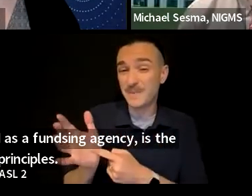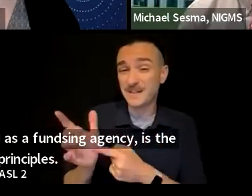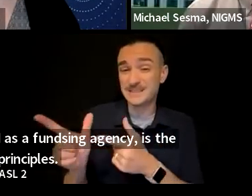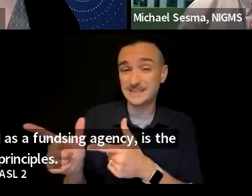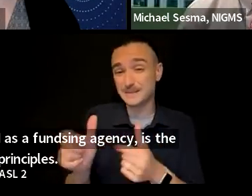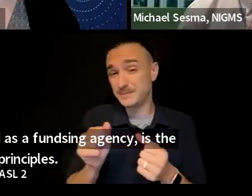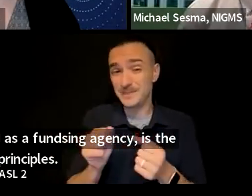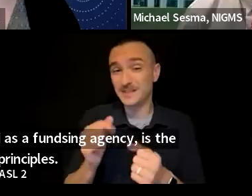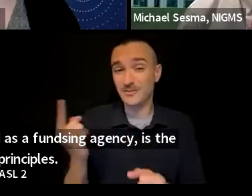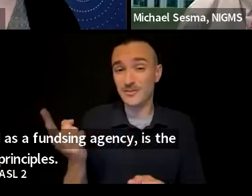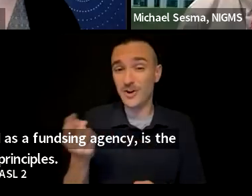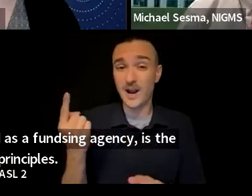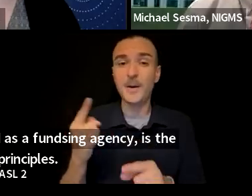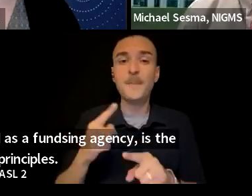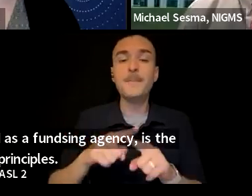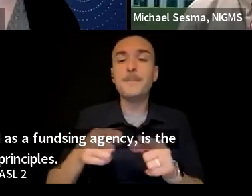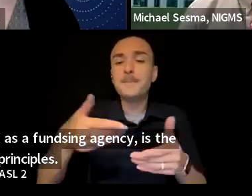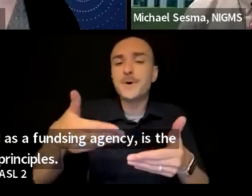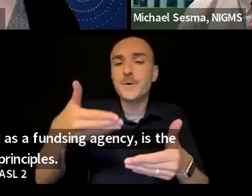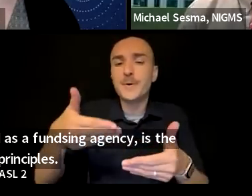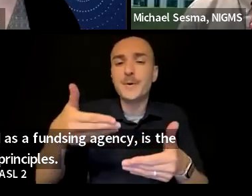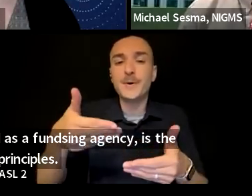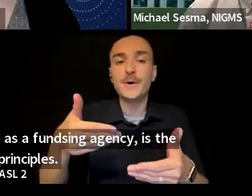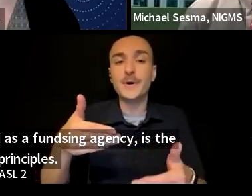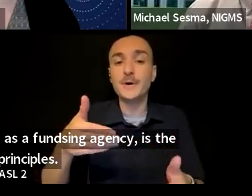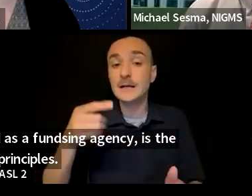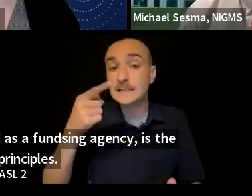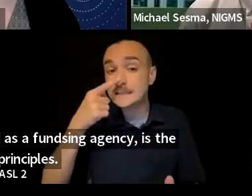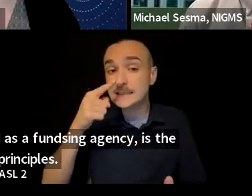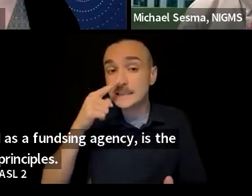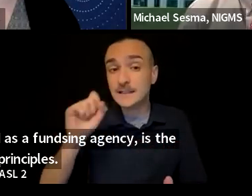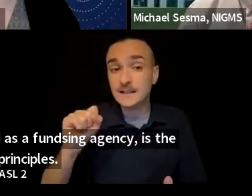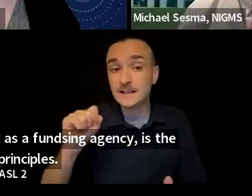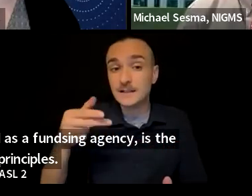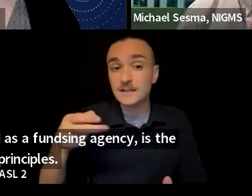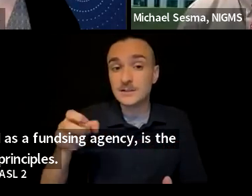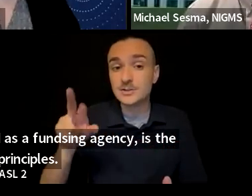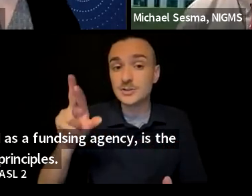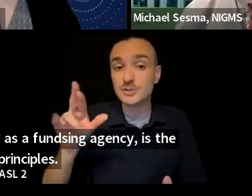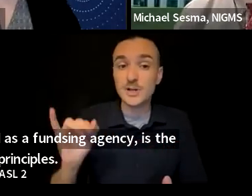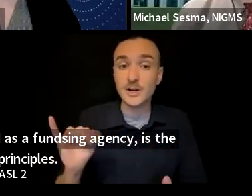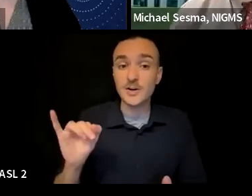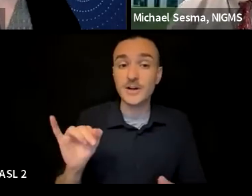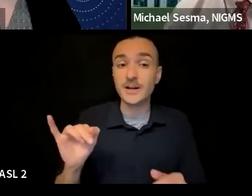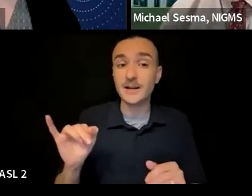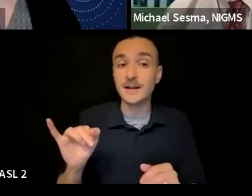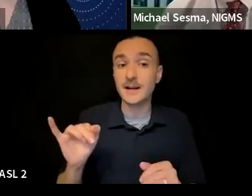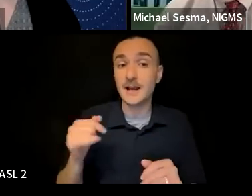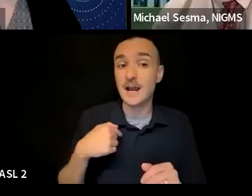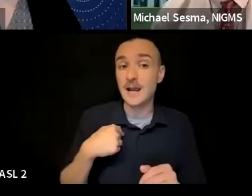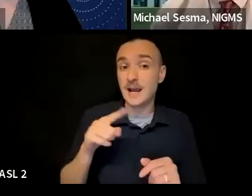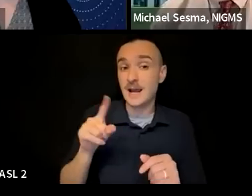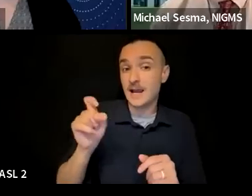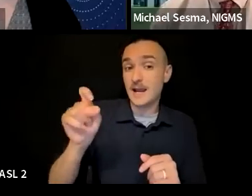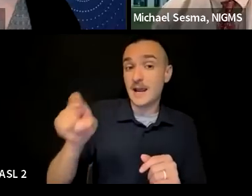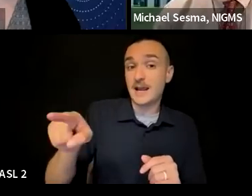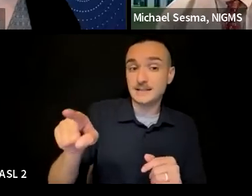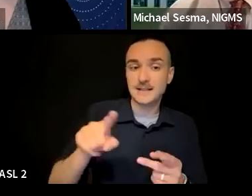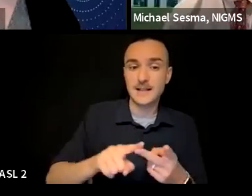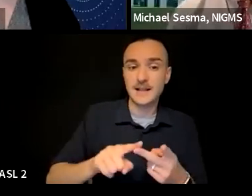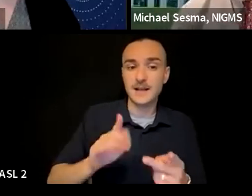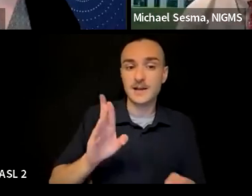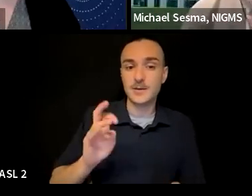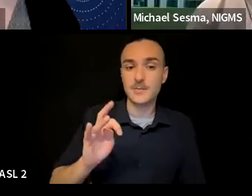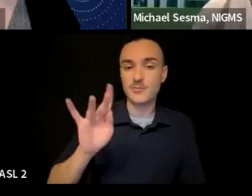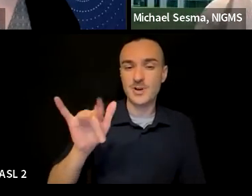that, I just wanted for if Sherry, you could answer a question, and then Brittany, if you could answer a question in 30